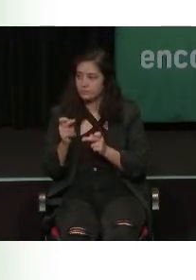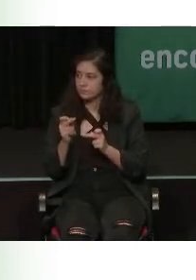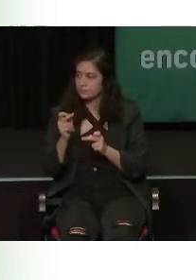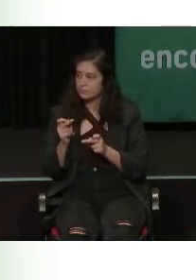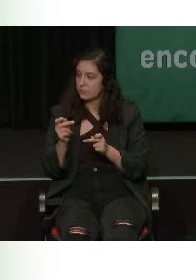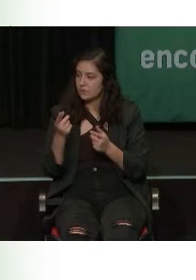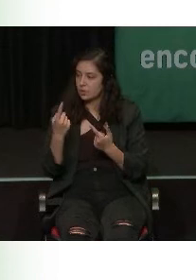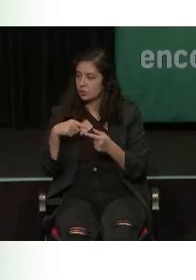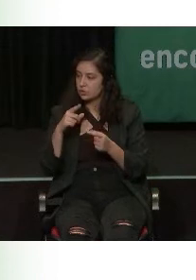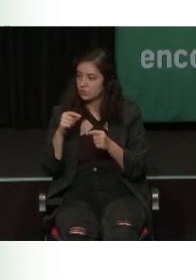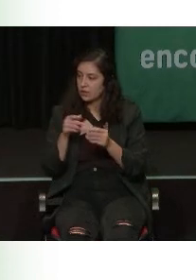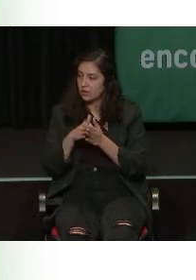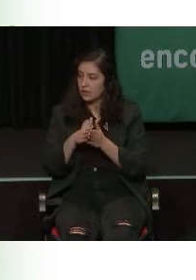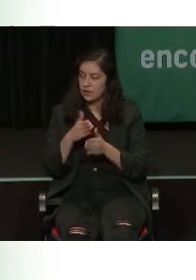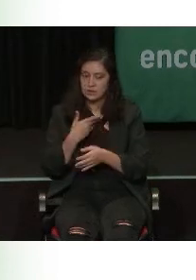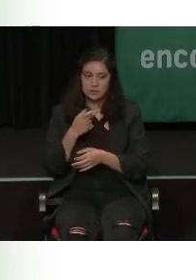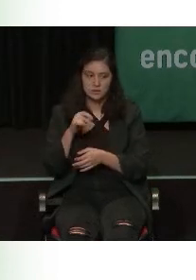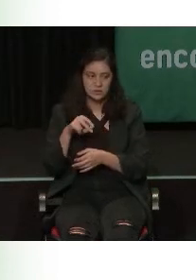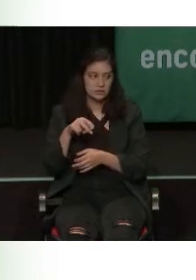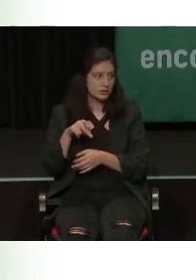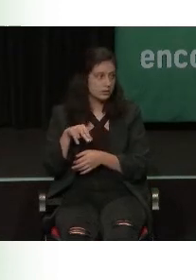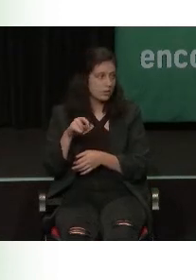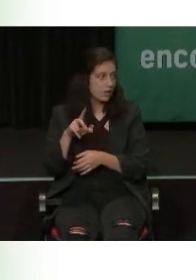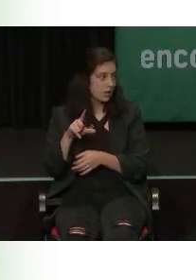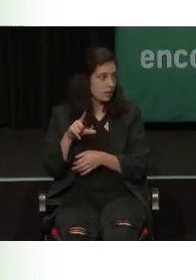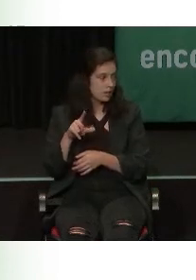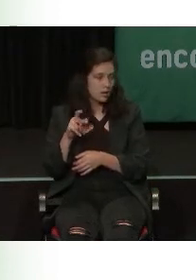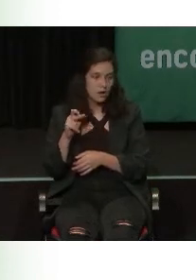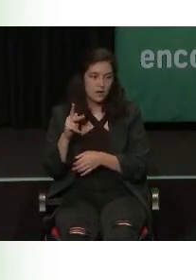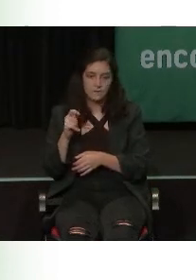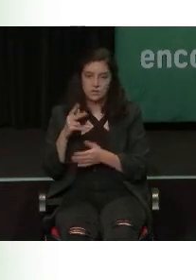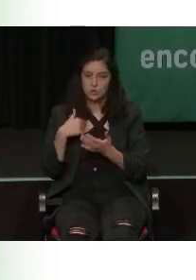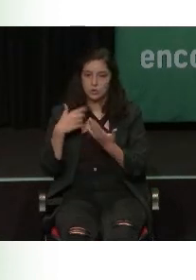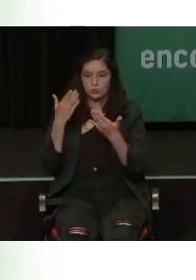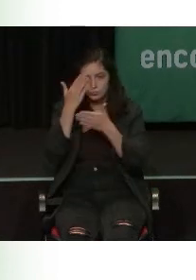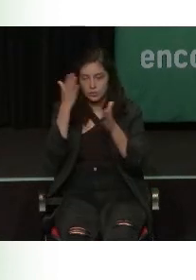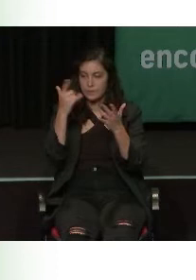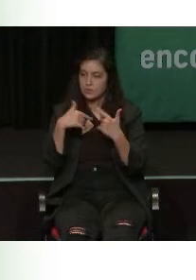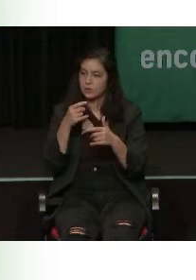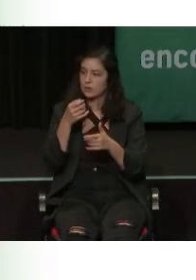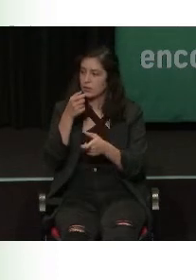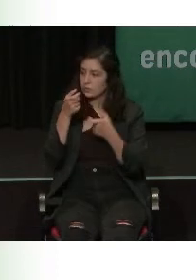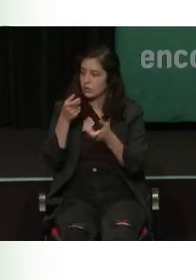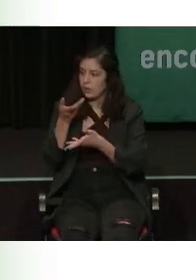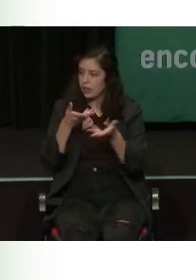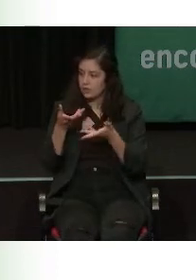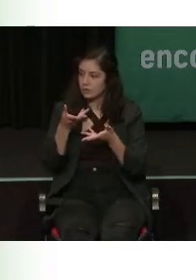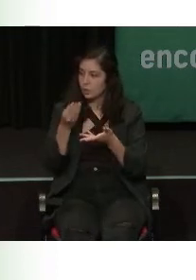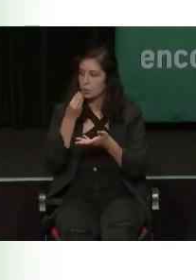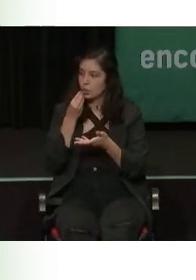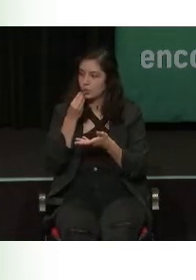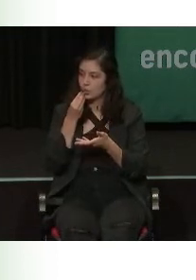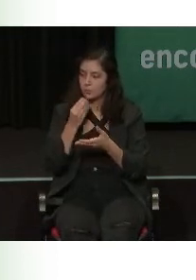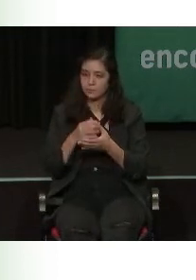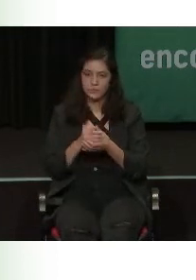also used Daniel Alves not only as a diplomat, but to talk to people in South America. Boliviano não tem